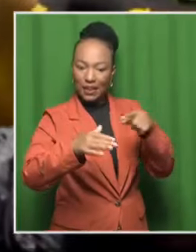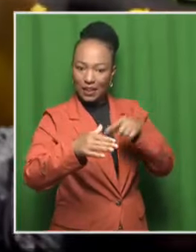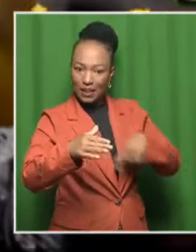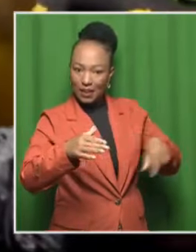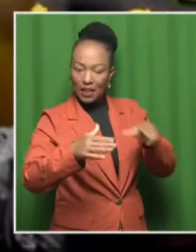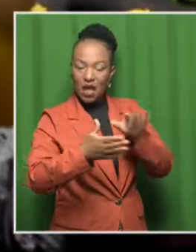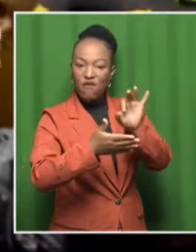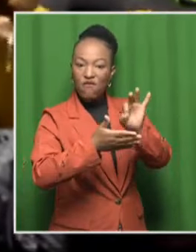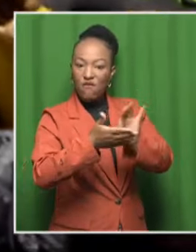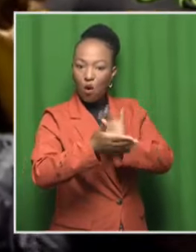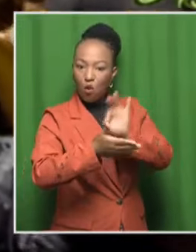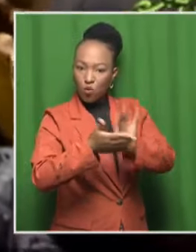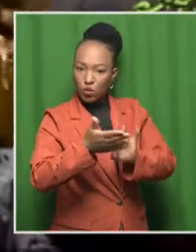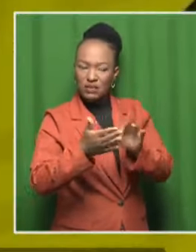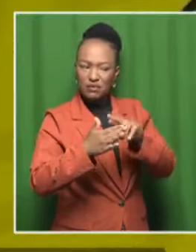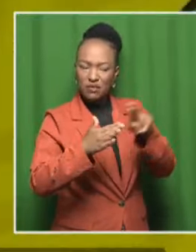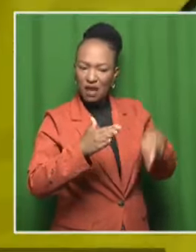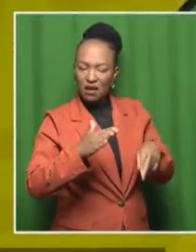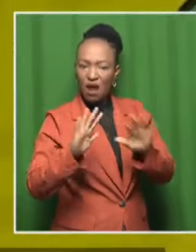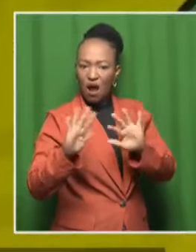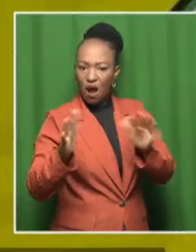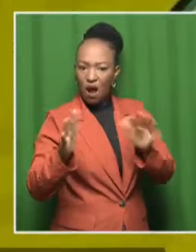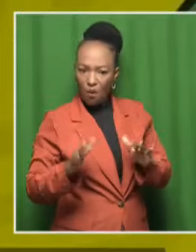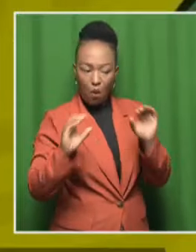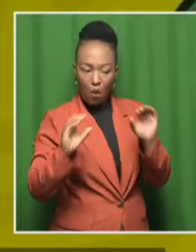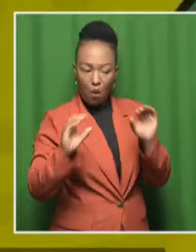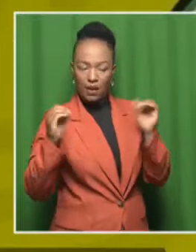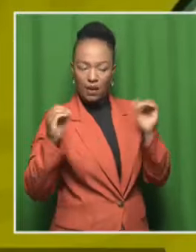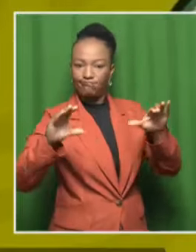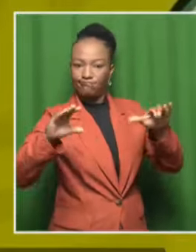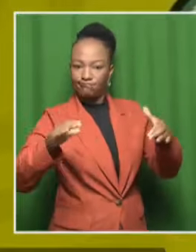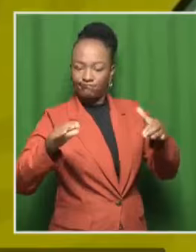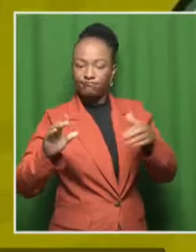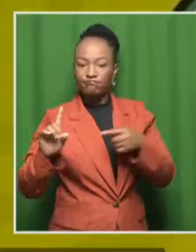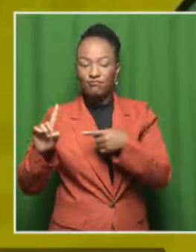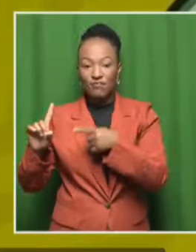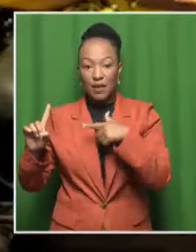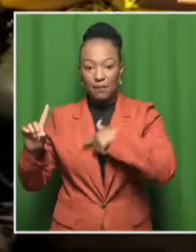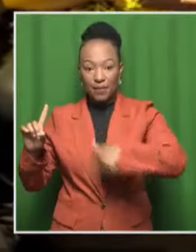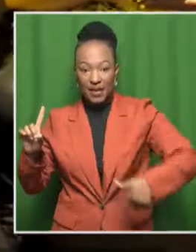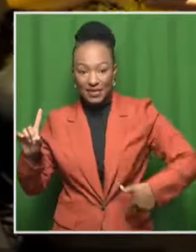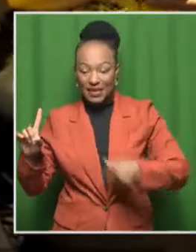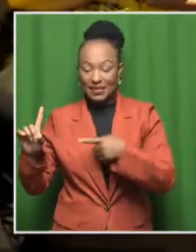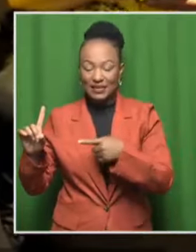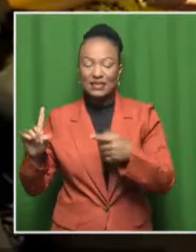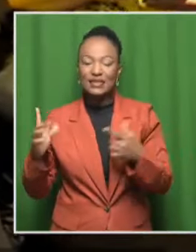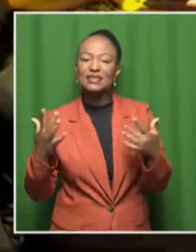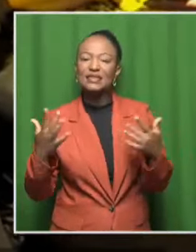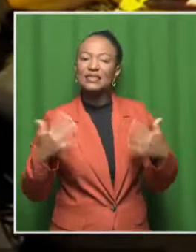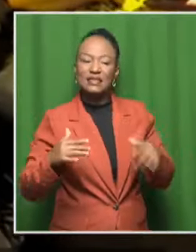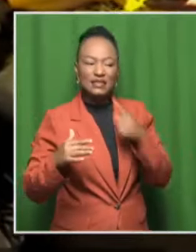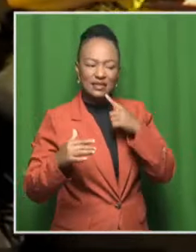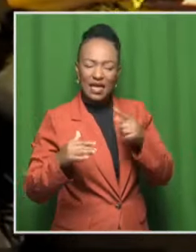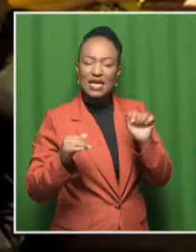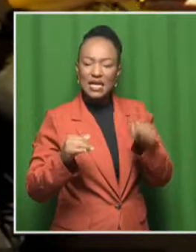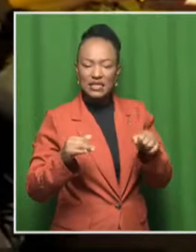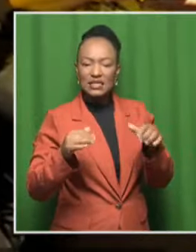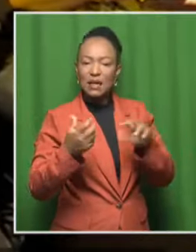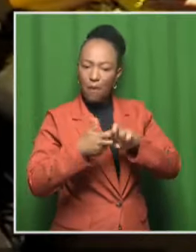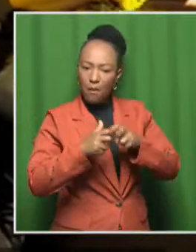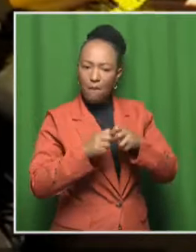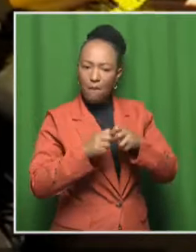organizationally. Party President Cyril Ramaphosa laid bare that the party is facing an existential crisis, but it's overcome